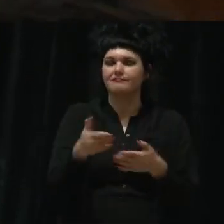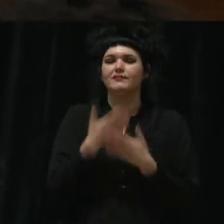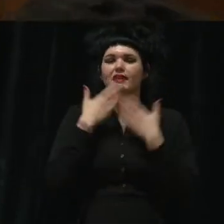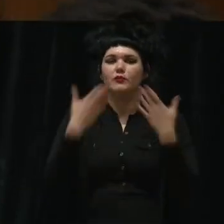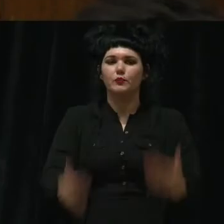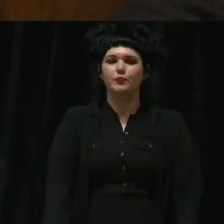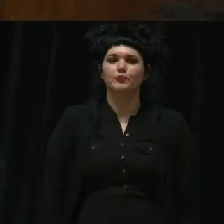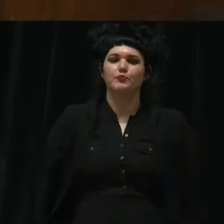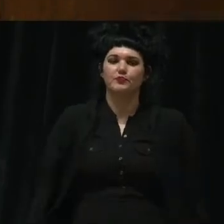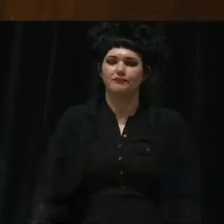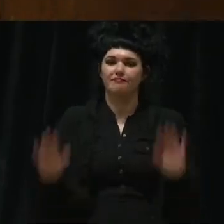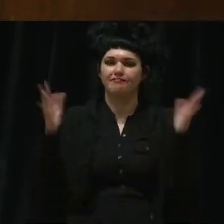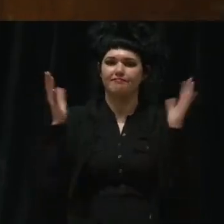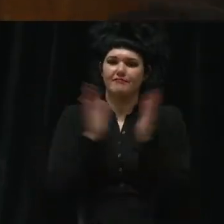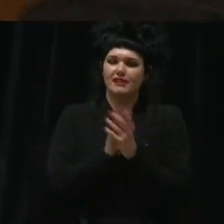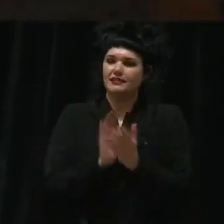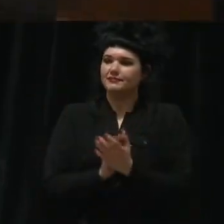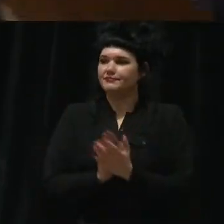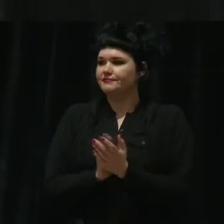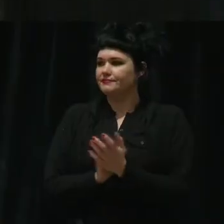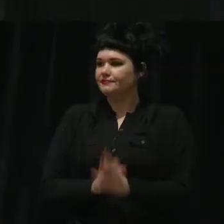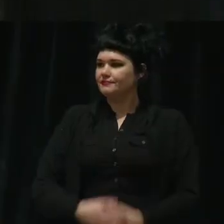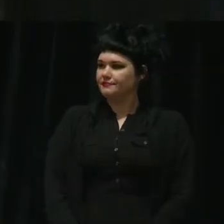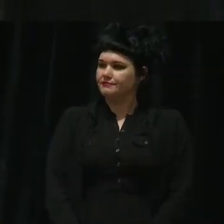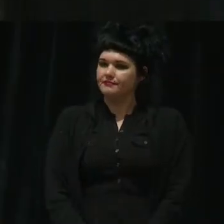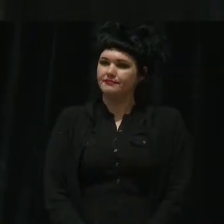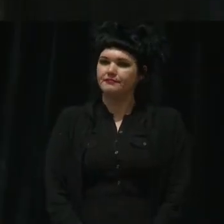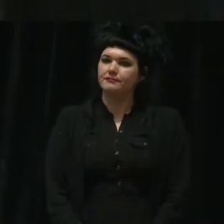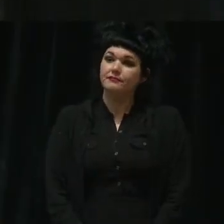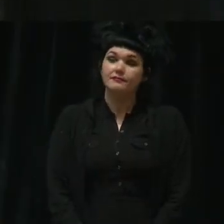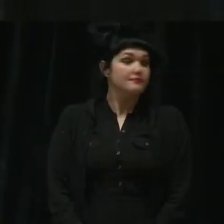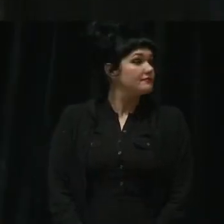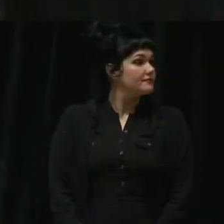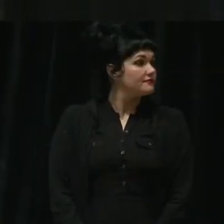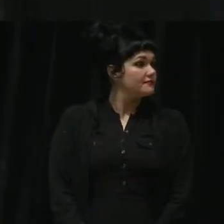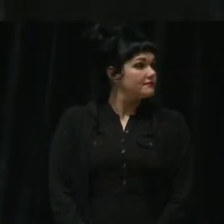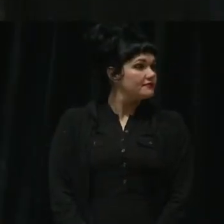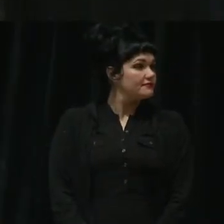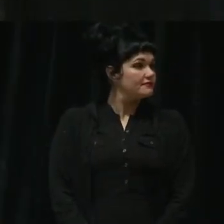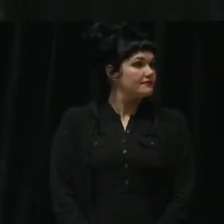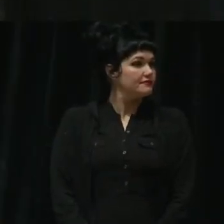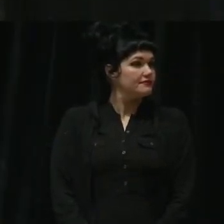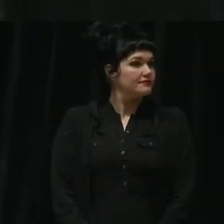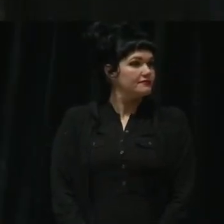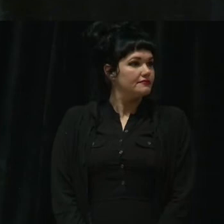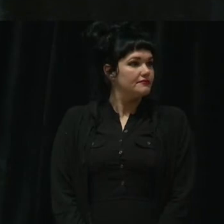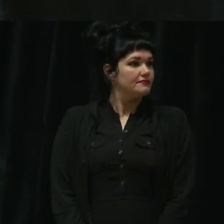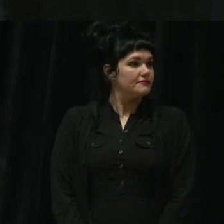Okay.